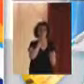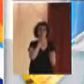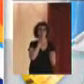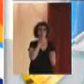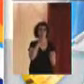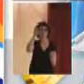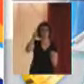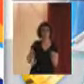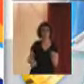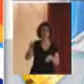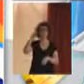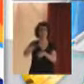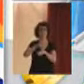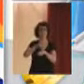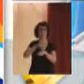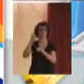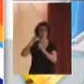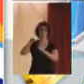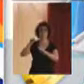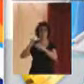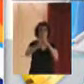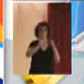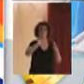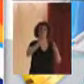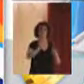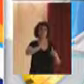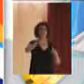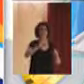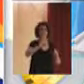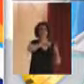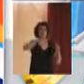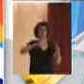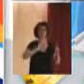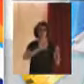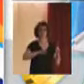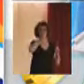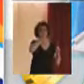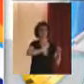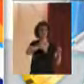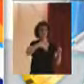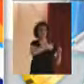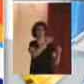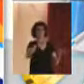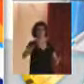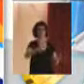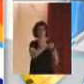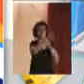you introduce the information, and then we have different graphs, which can be